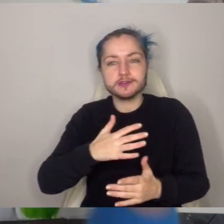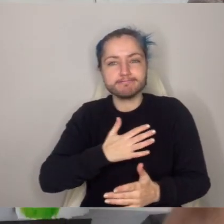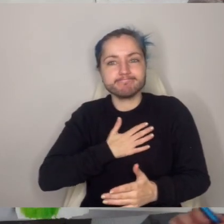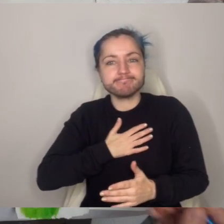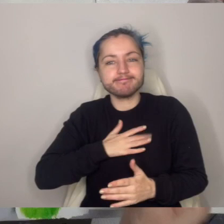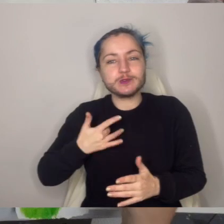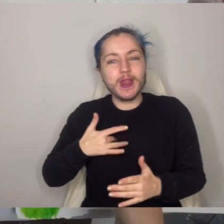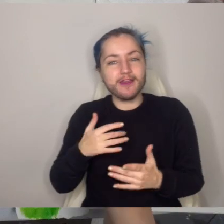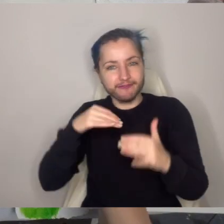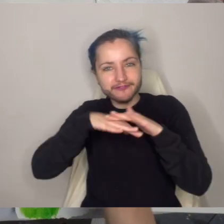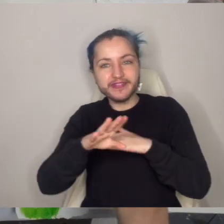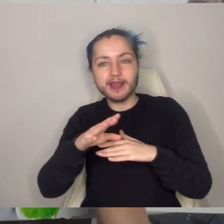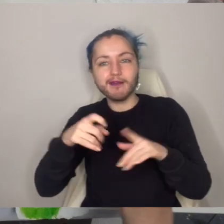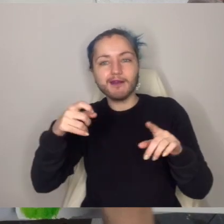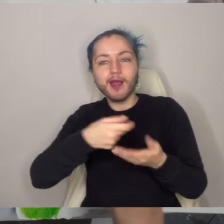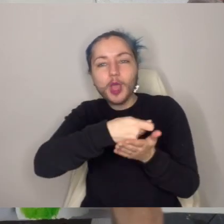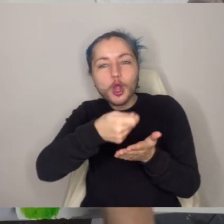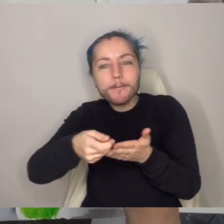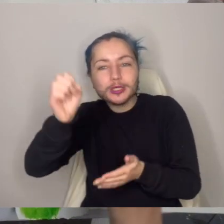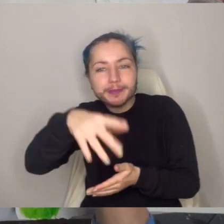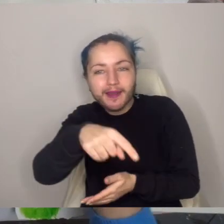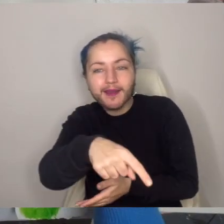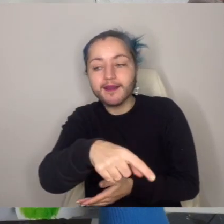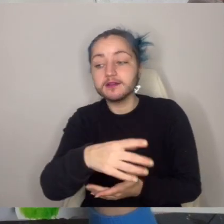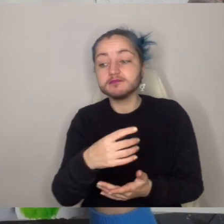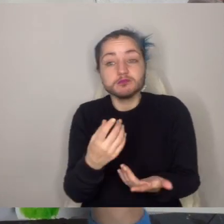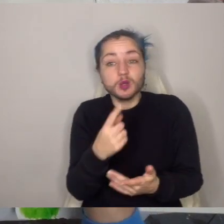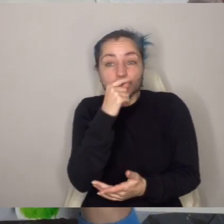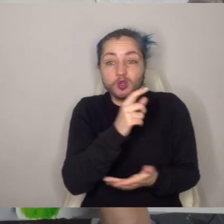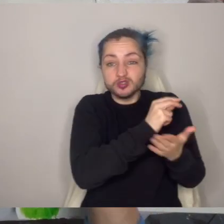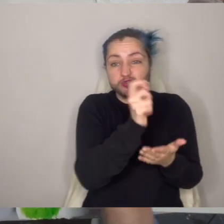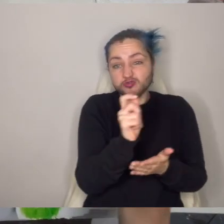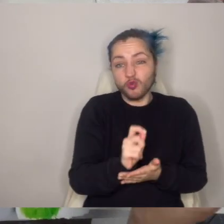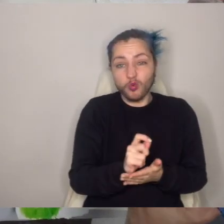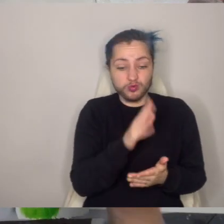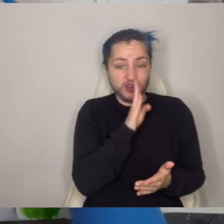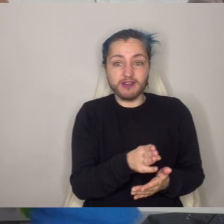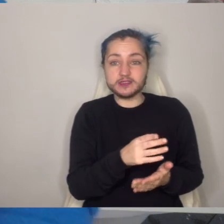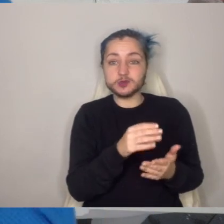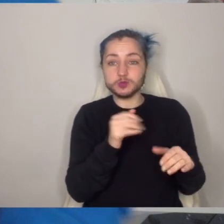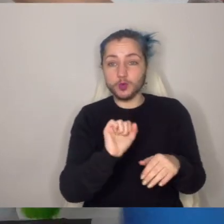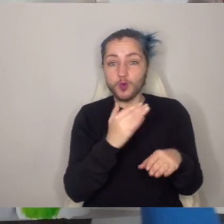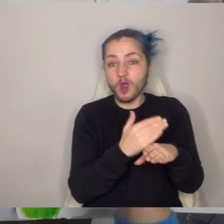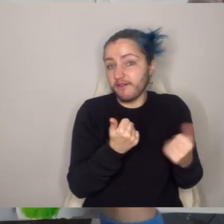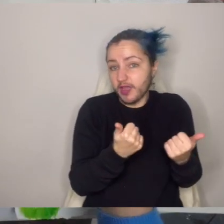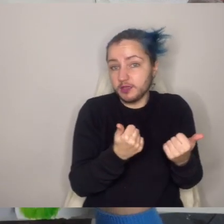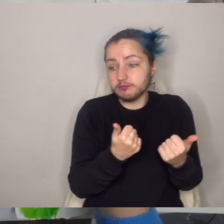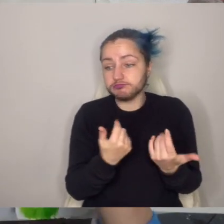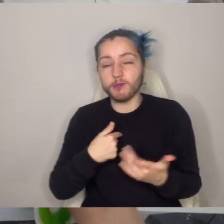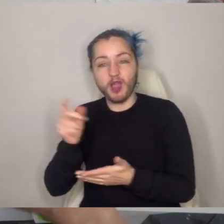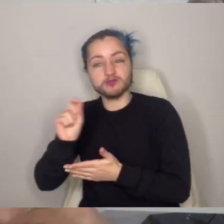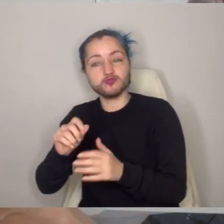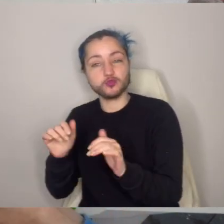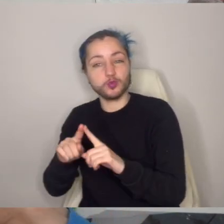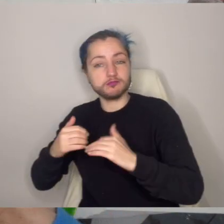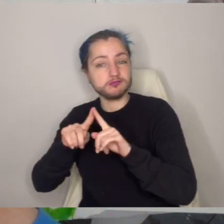are in the compost bin. So I'm going to stick one of those on. You could just draw it straight onto the work if you like.